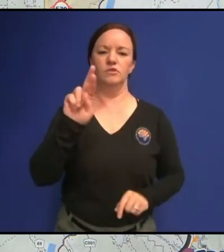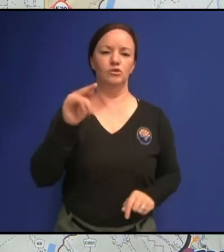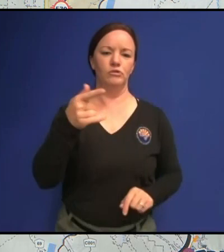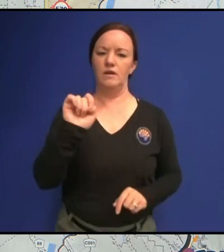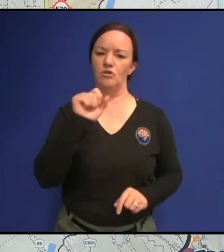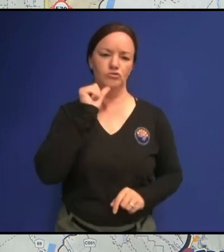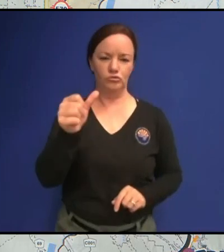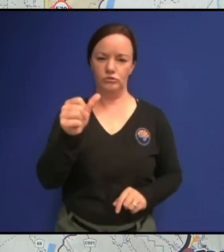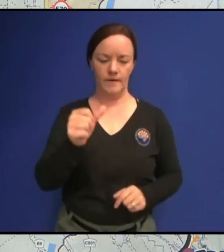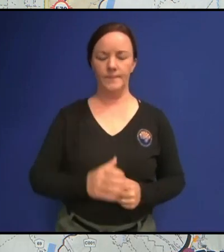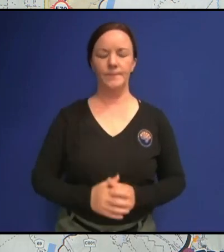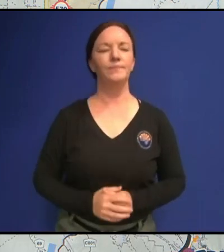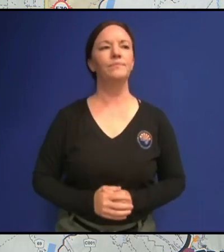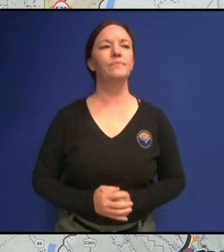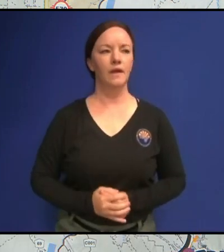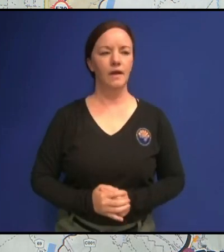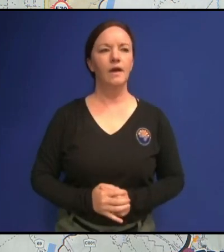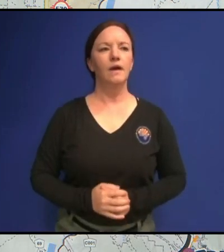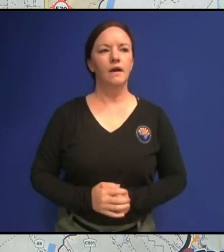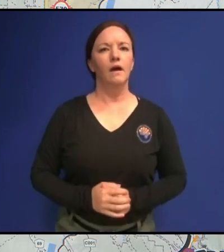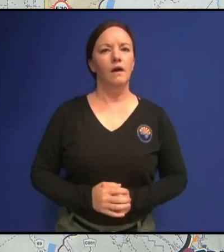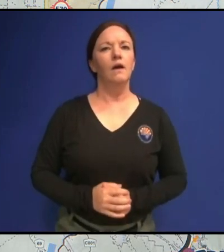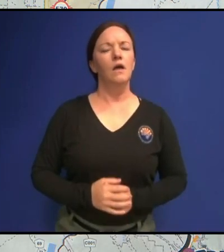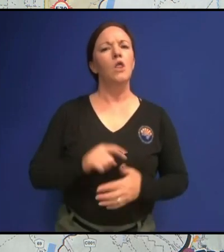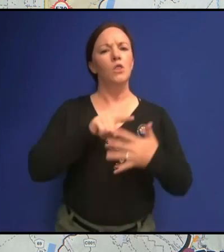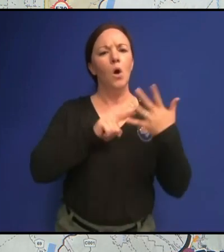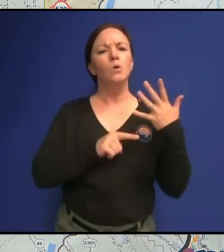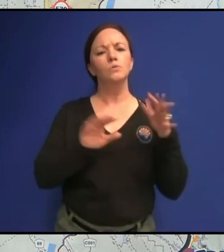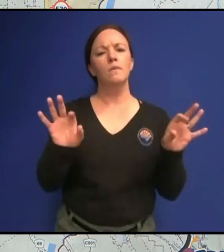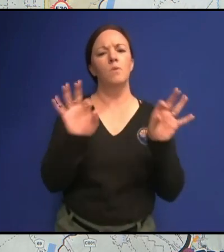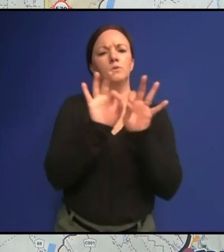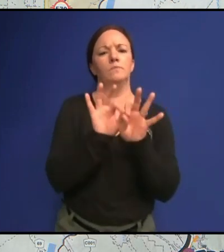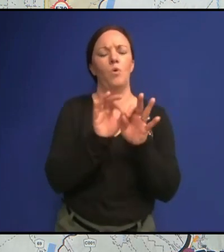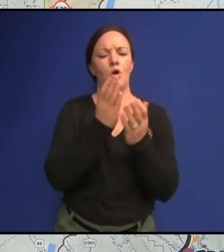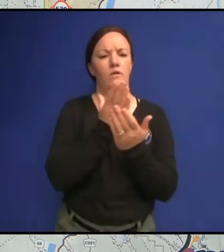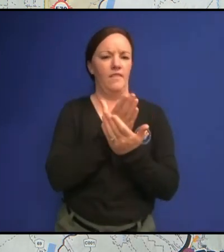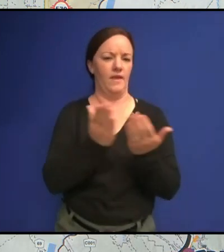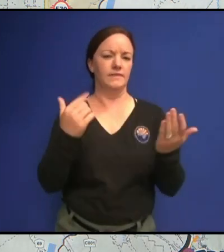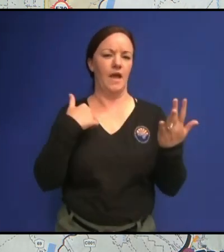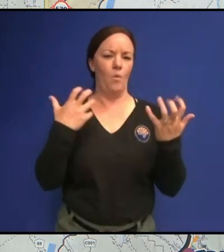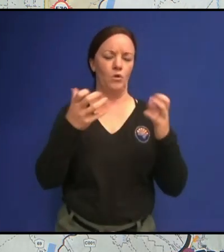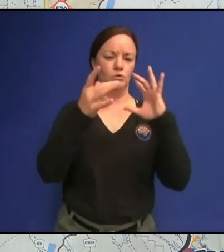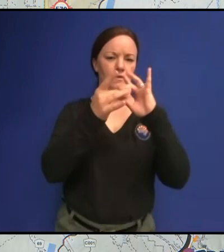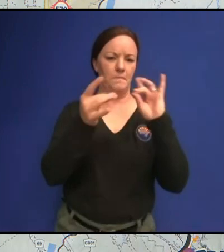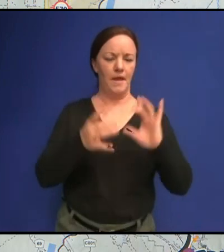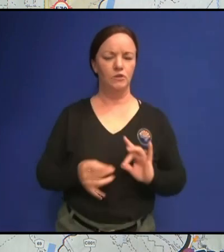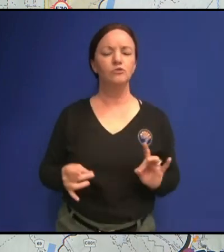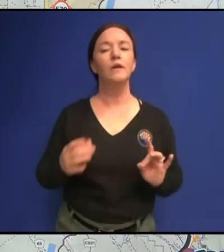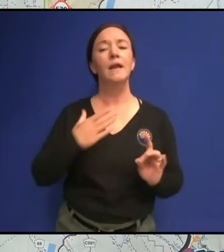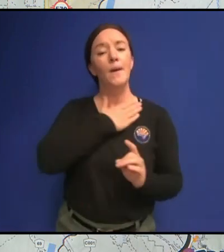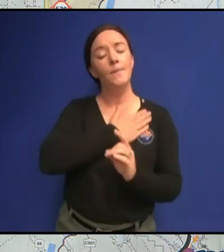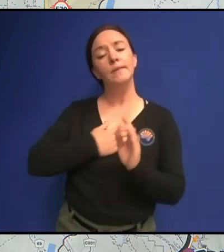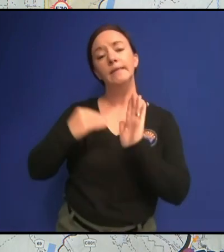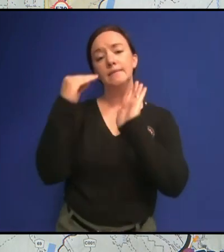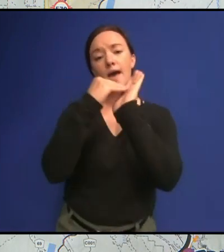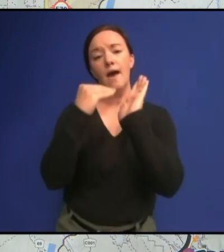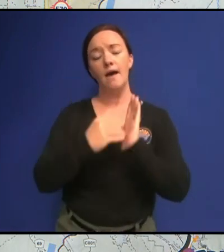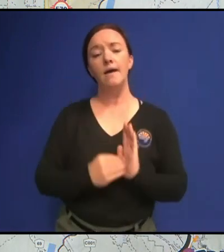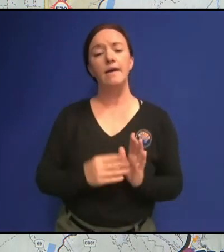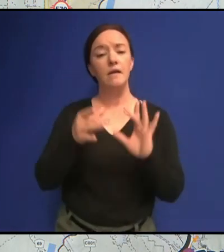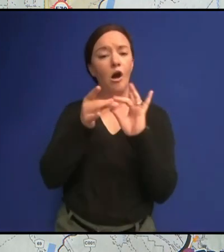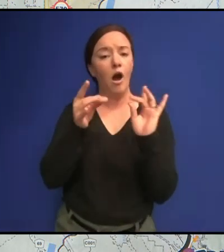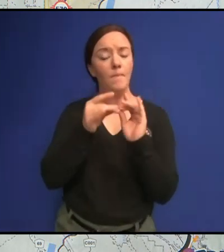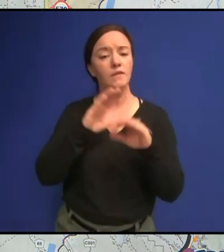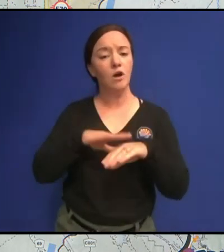I think those were the main issues that I wanted to hit on this morning. I invite you guys to put things in the comments about anything else that is